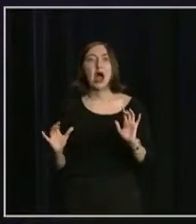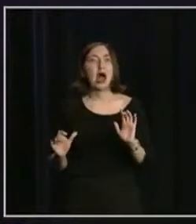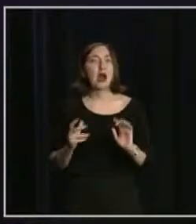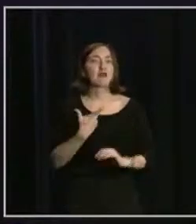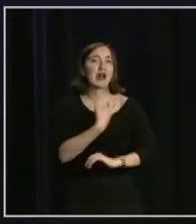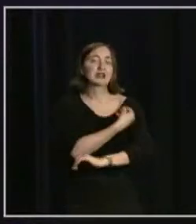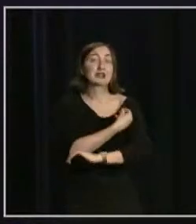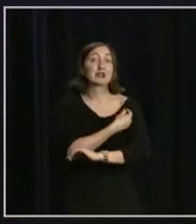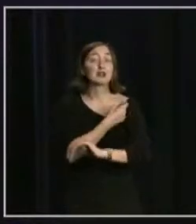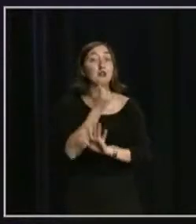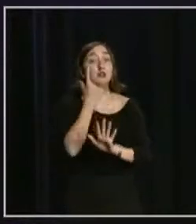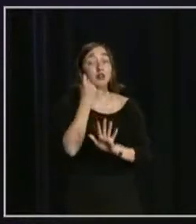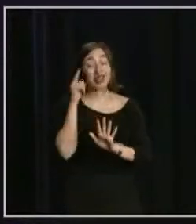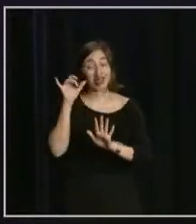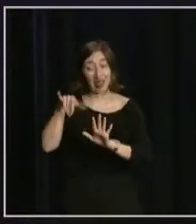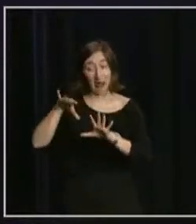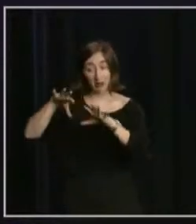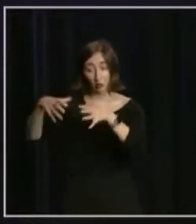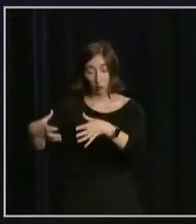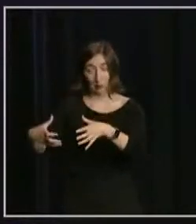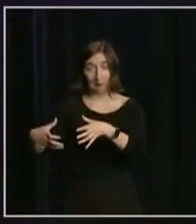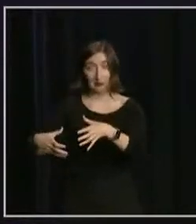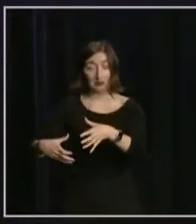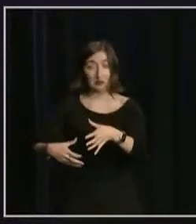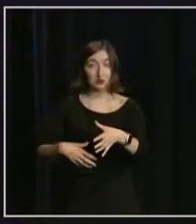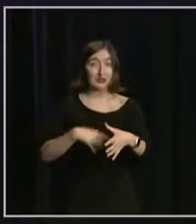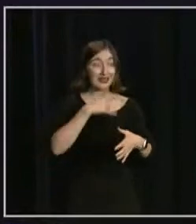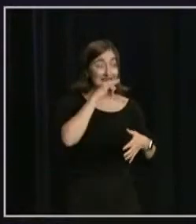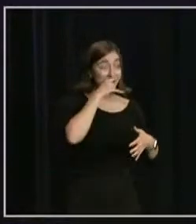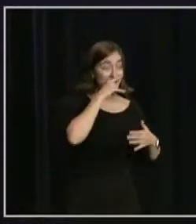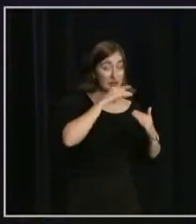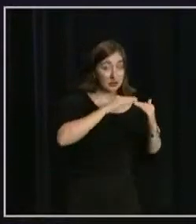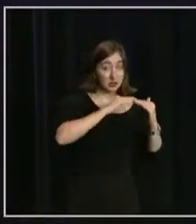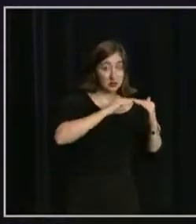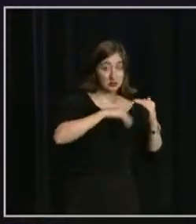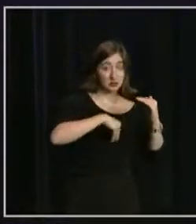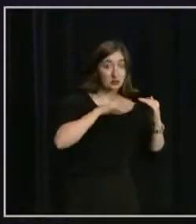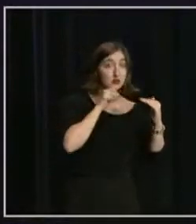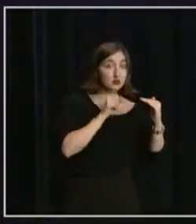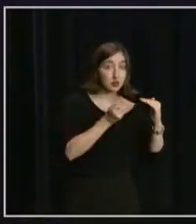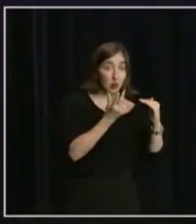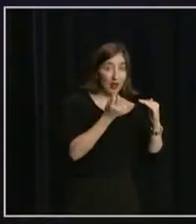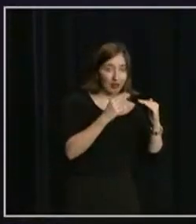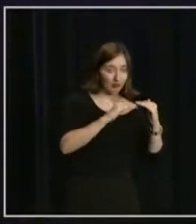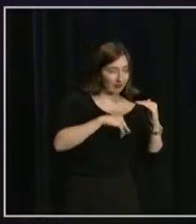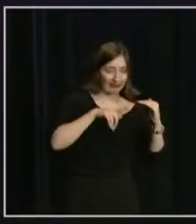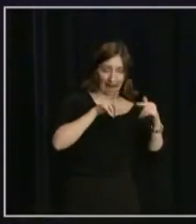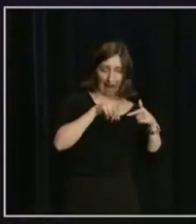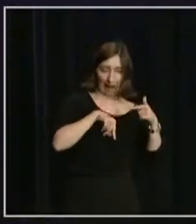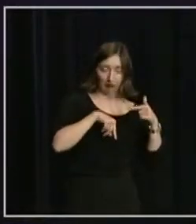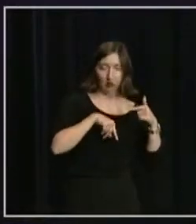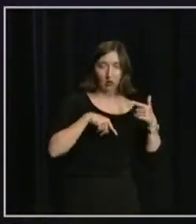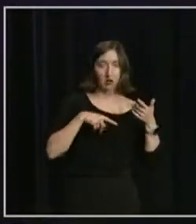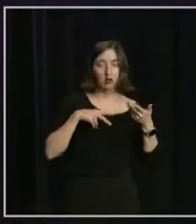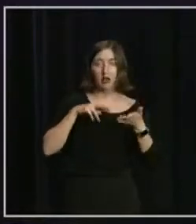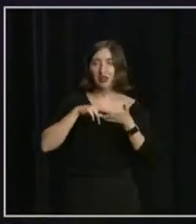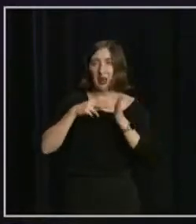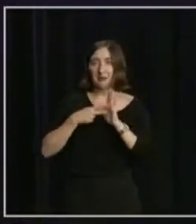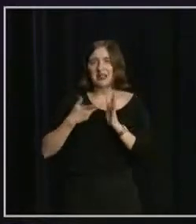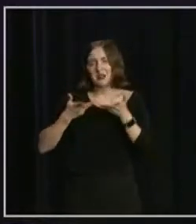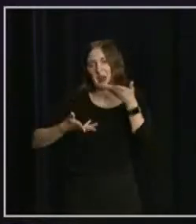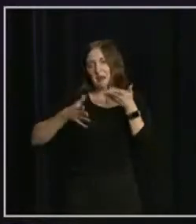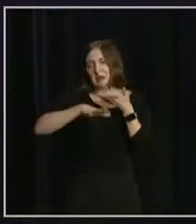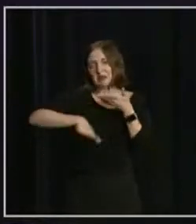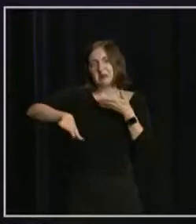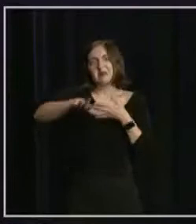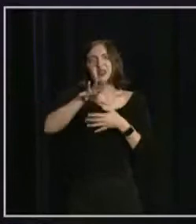12, we're only halfway there in terms of getting vaccinated. We need everybody who's eligible to get